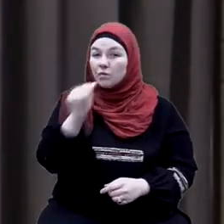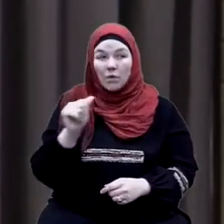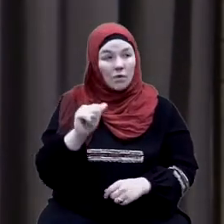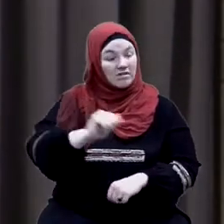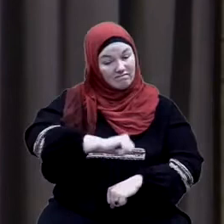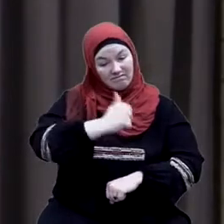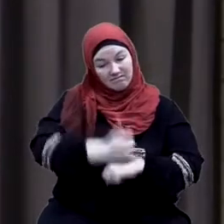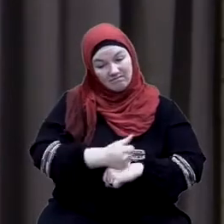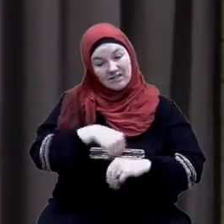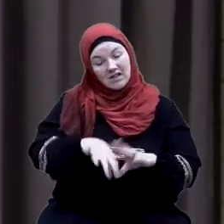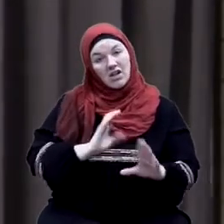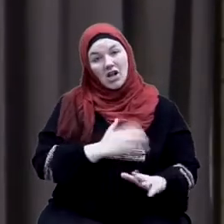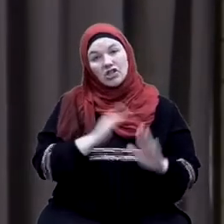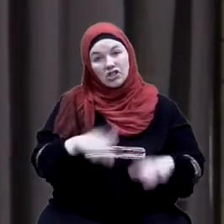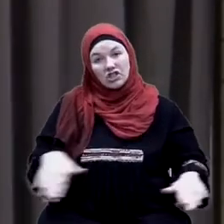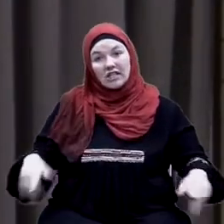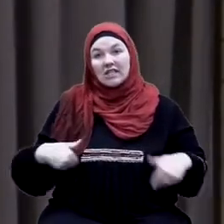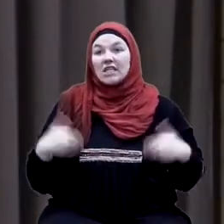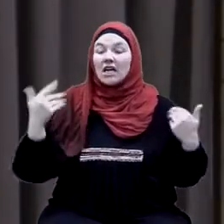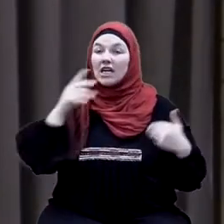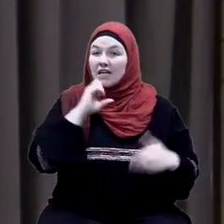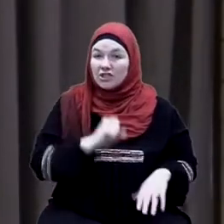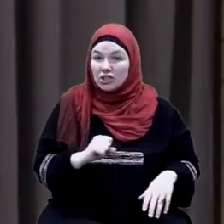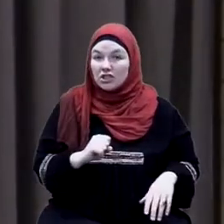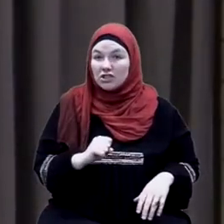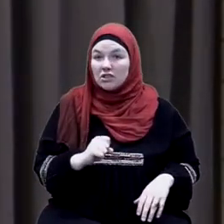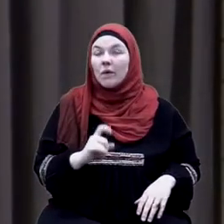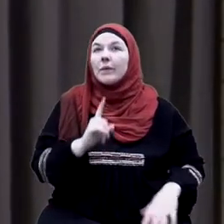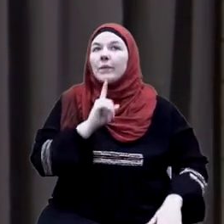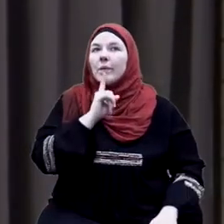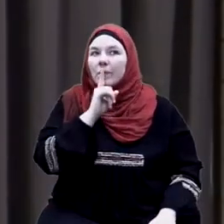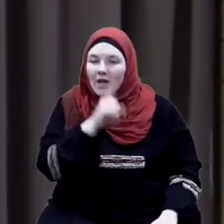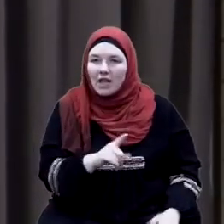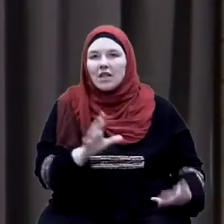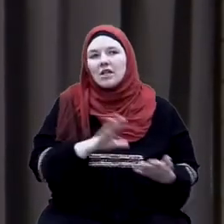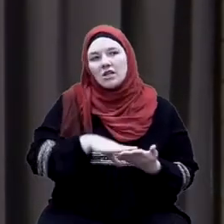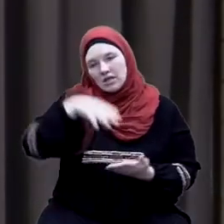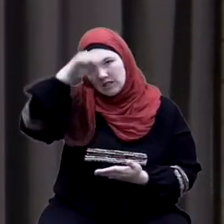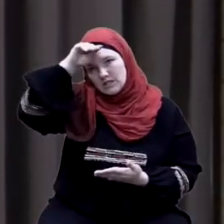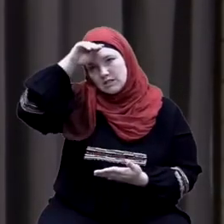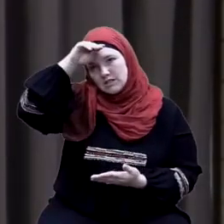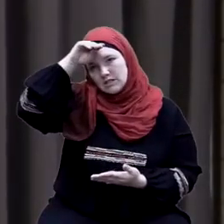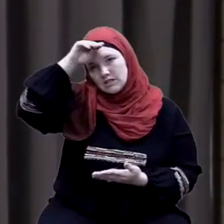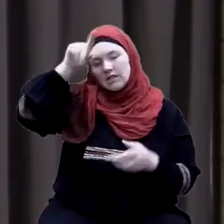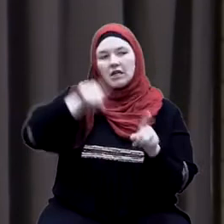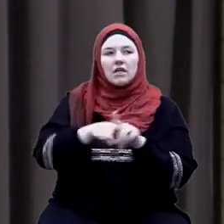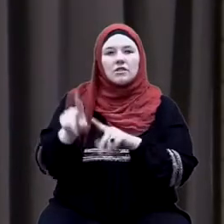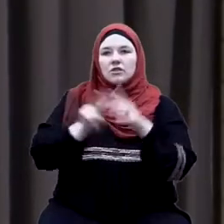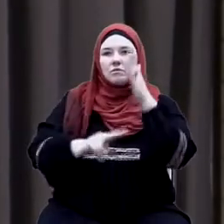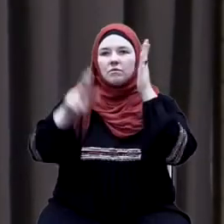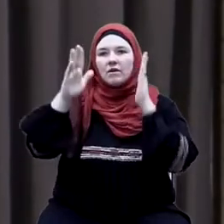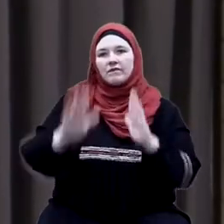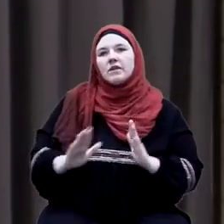instill this in our children at young age, really young, as the Prophet